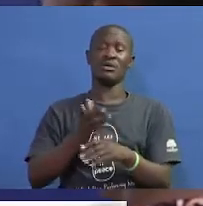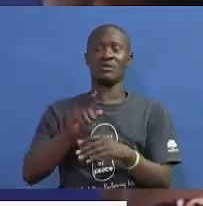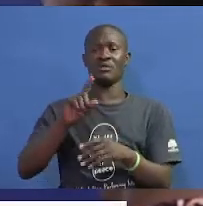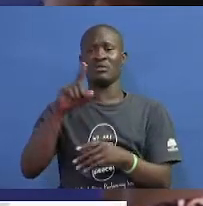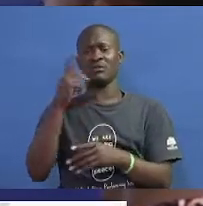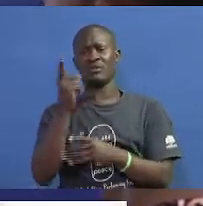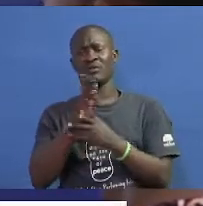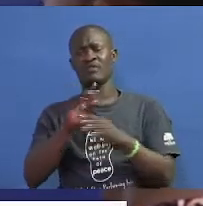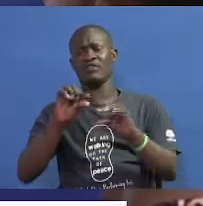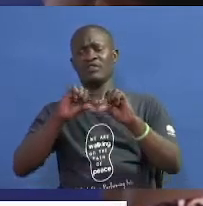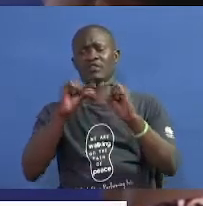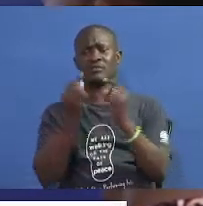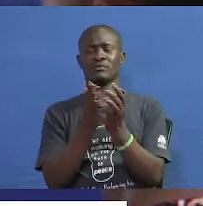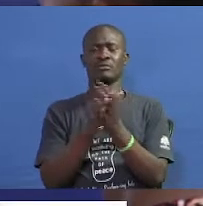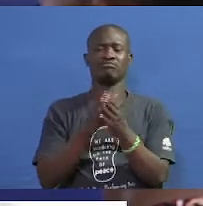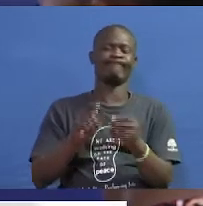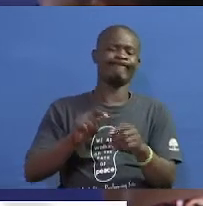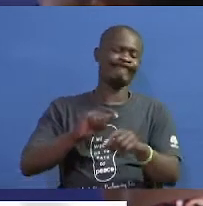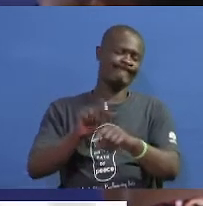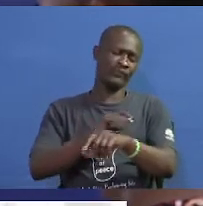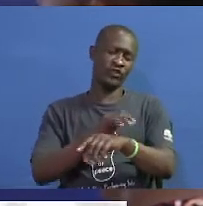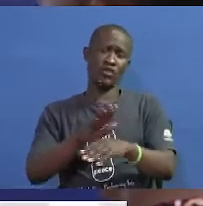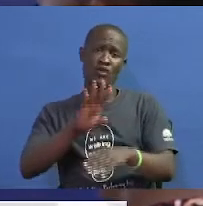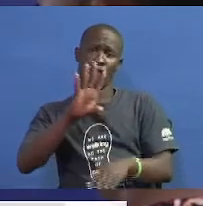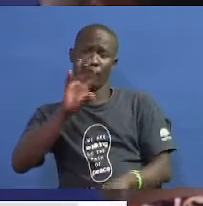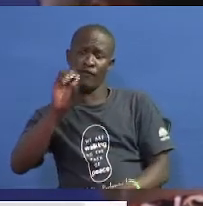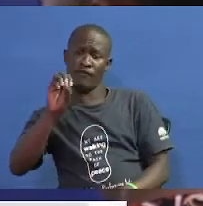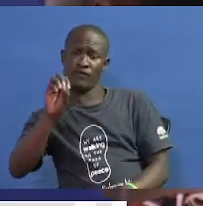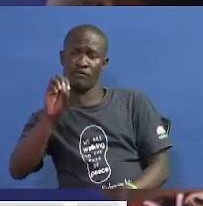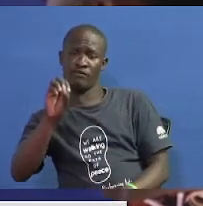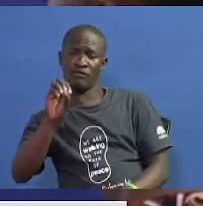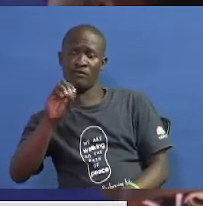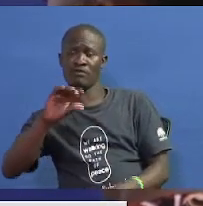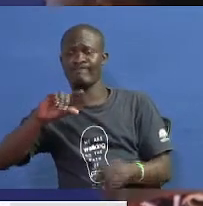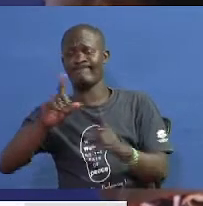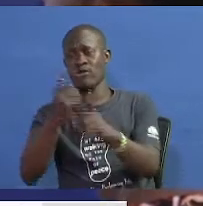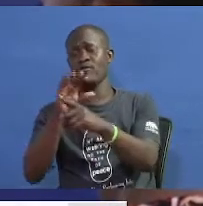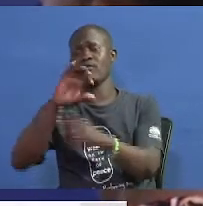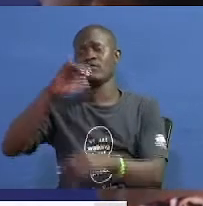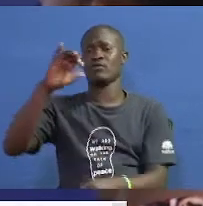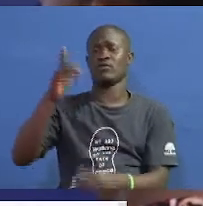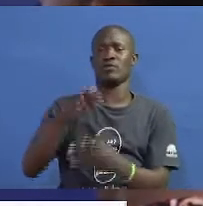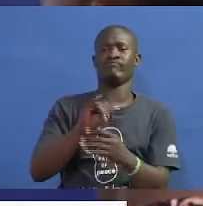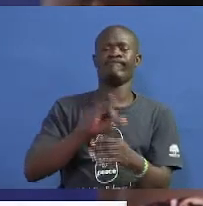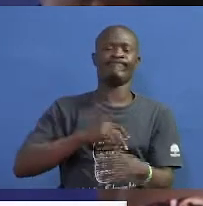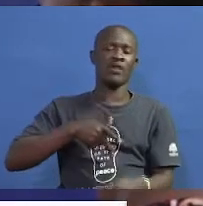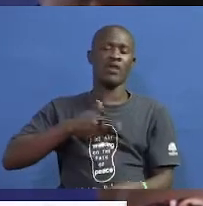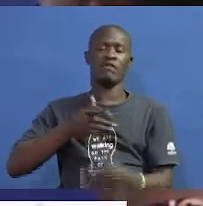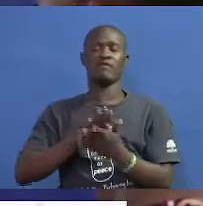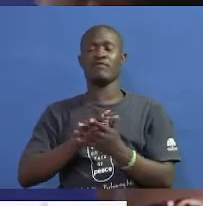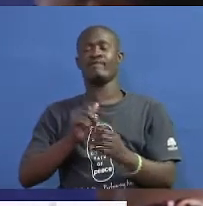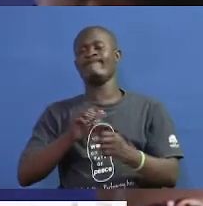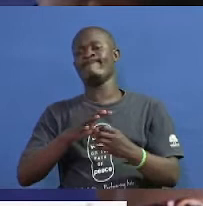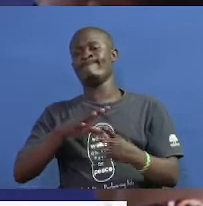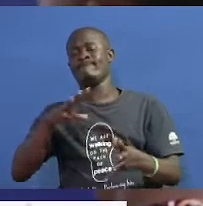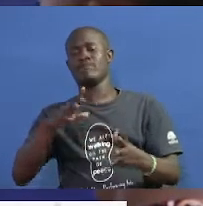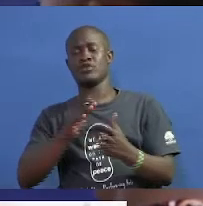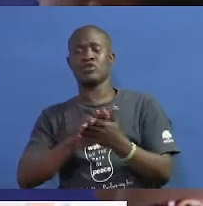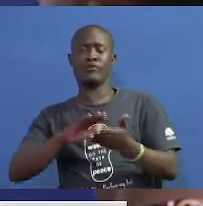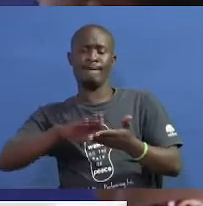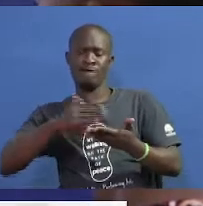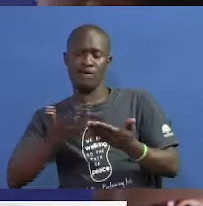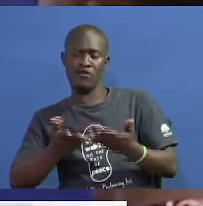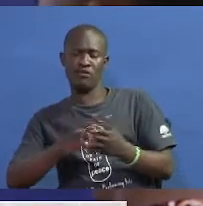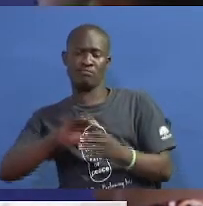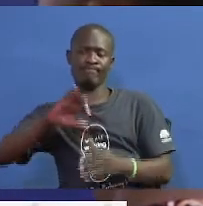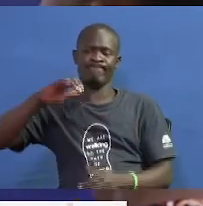is the first group, the Train the Trainer group of 50 that have come from these different counties. I feel like the biggest barrier from those